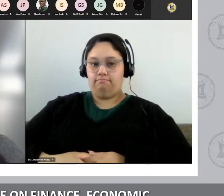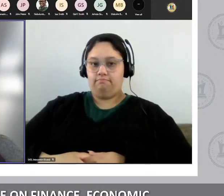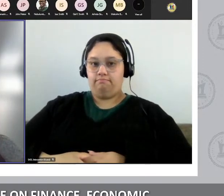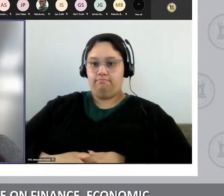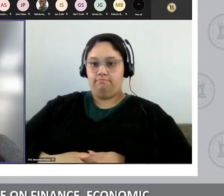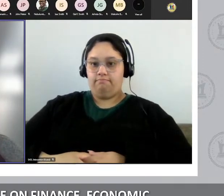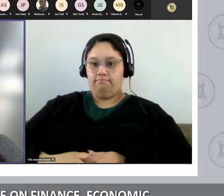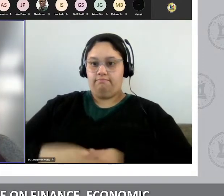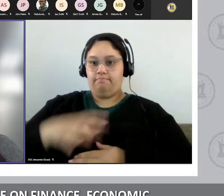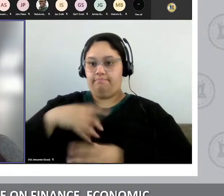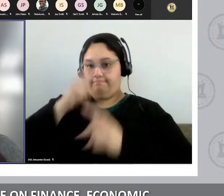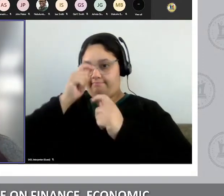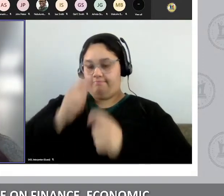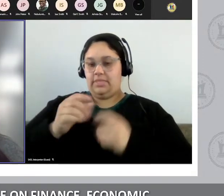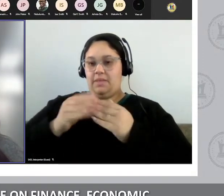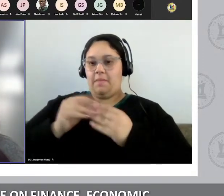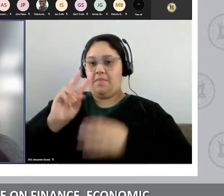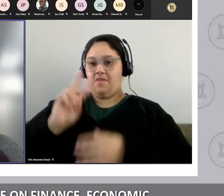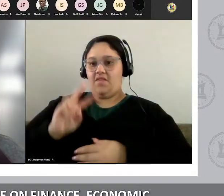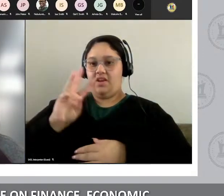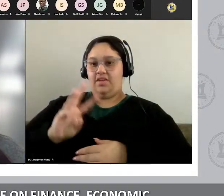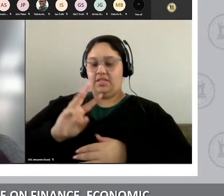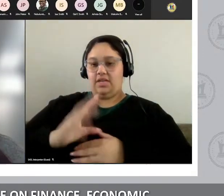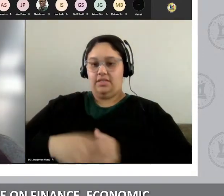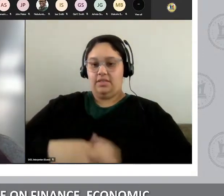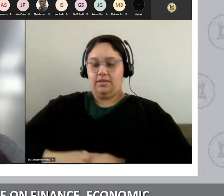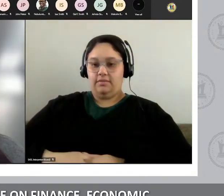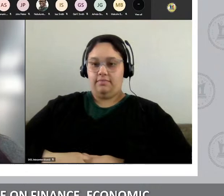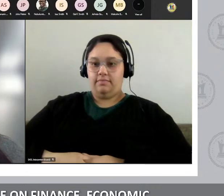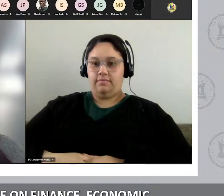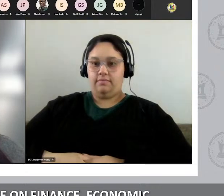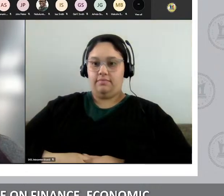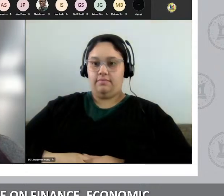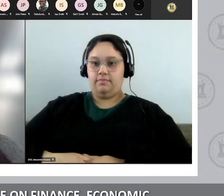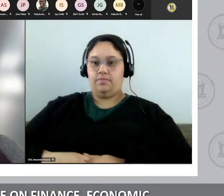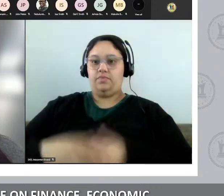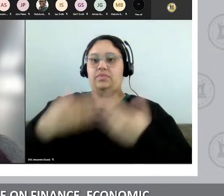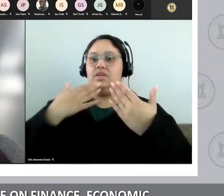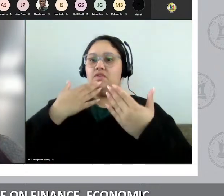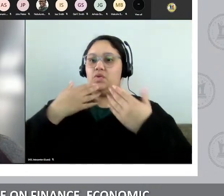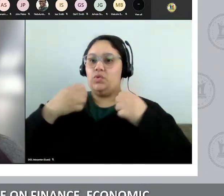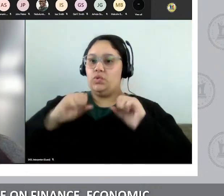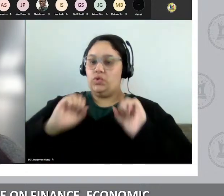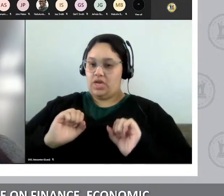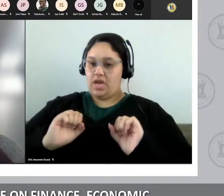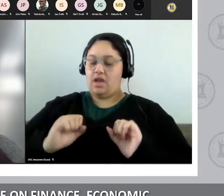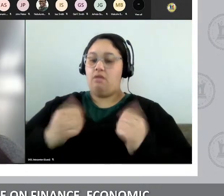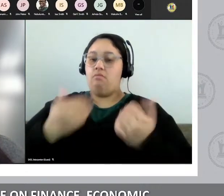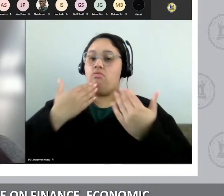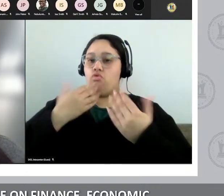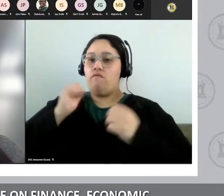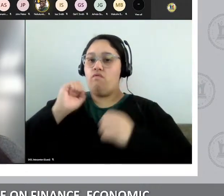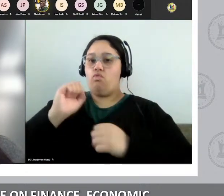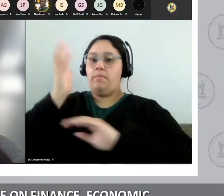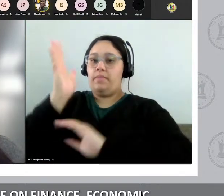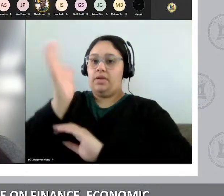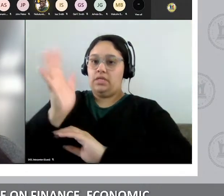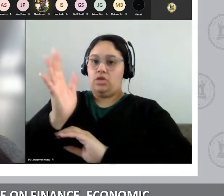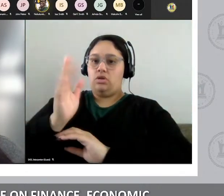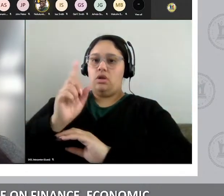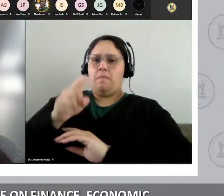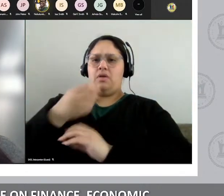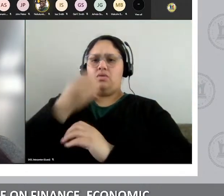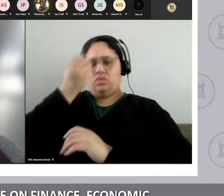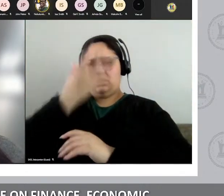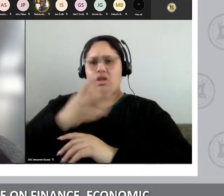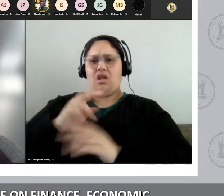I recognize Member van der Westhuizen. Thank you, Chair. Thank you for the presentation. I must say it's